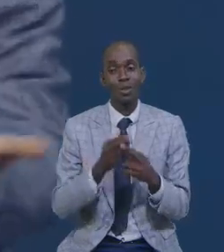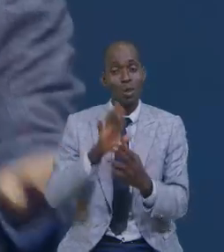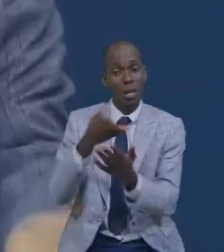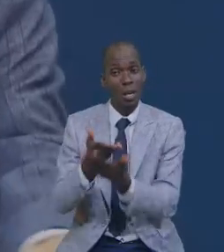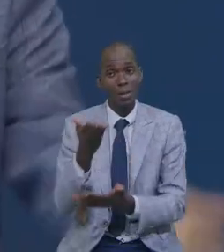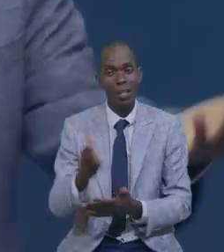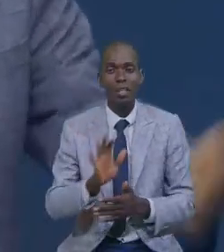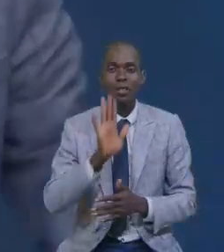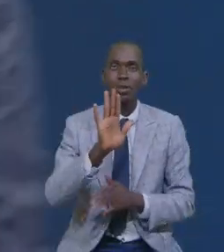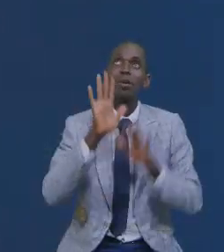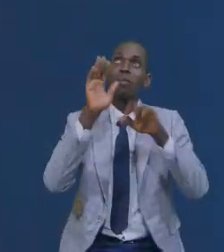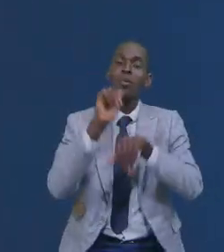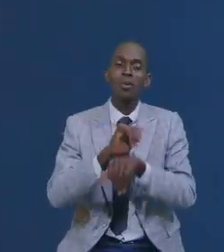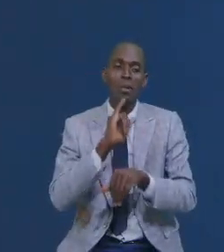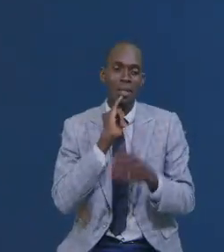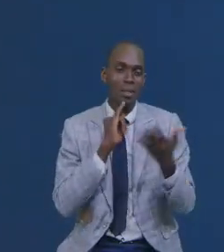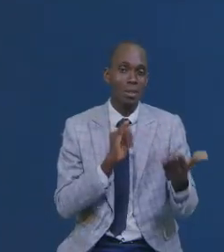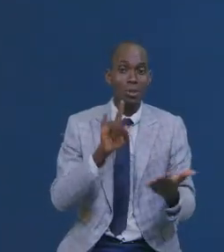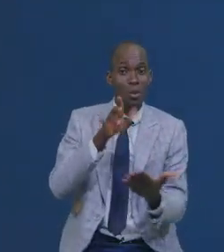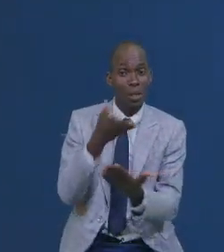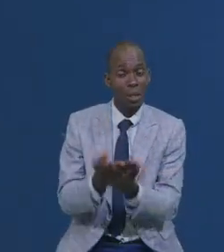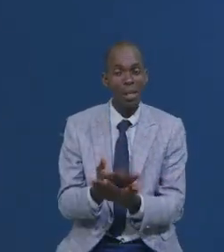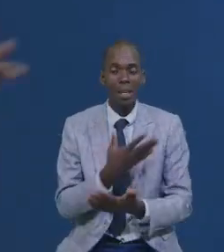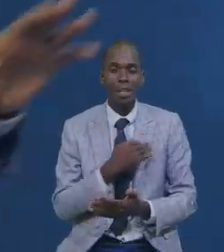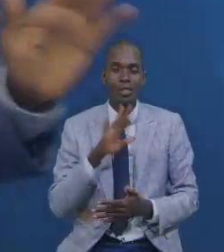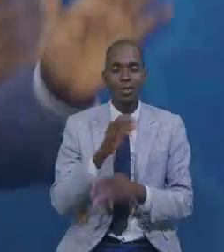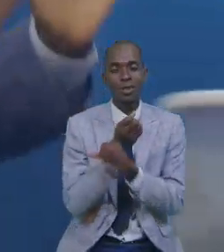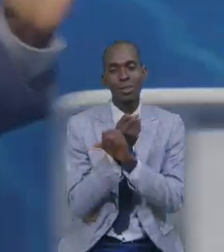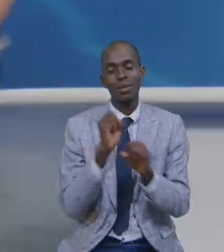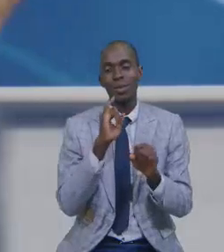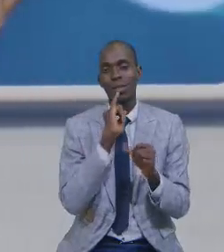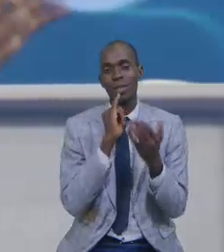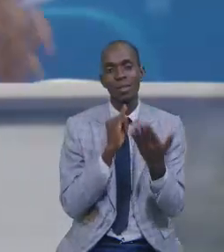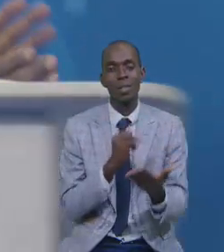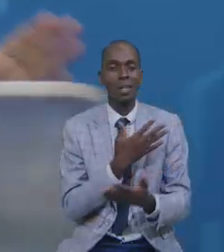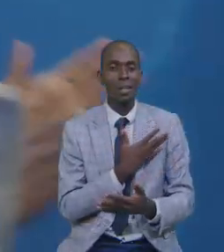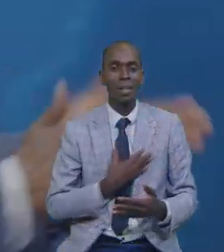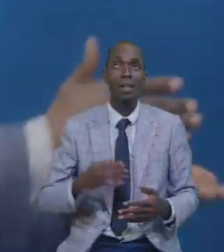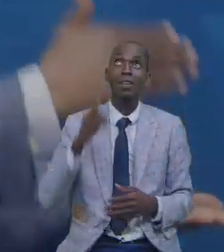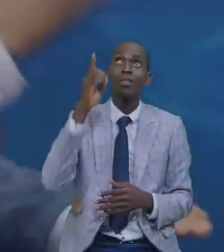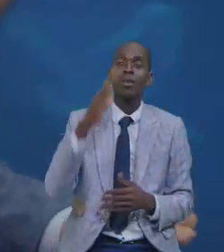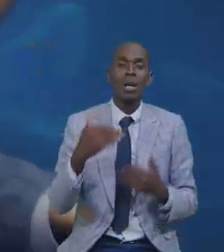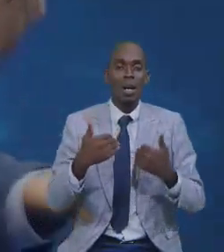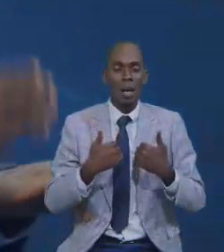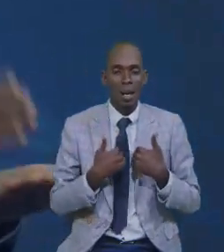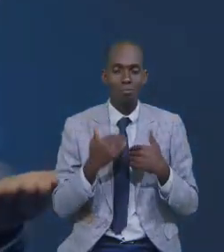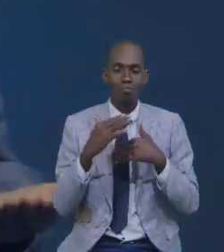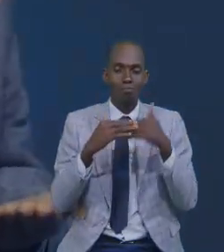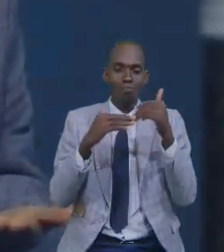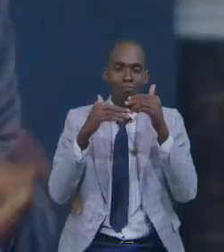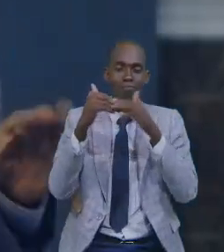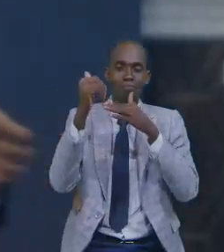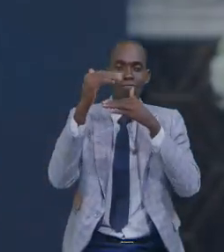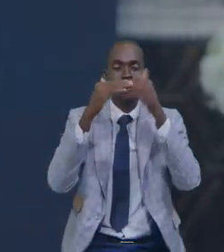are there, and the salvation is there. And God has so built the